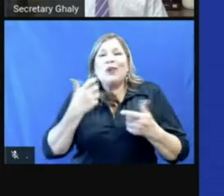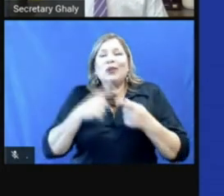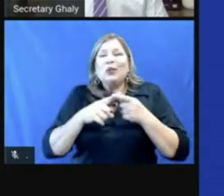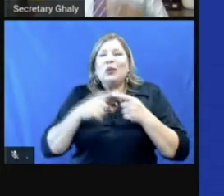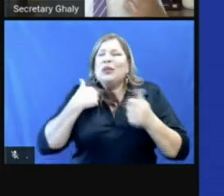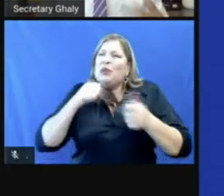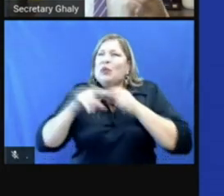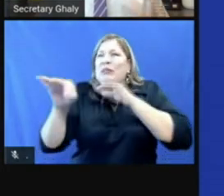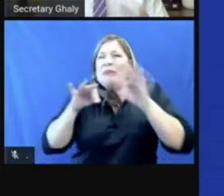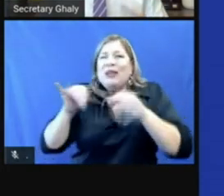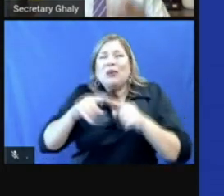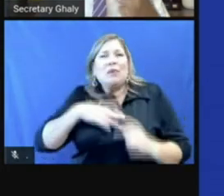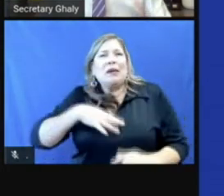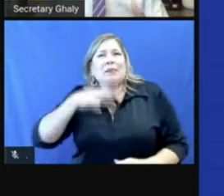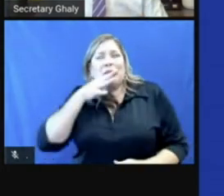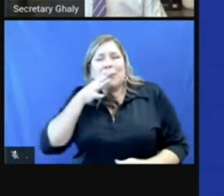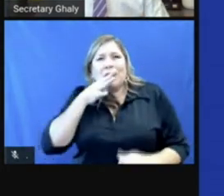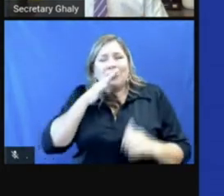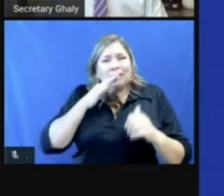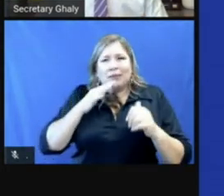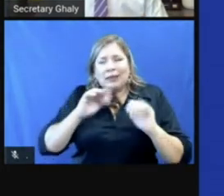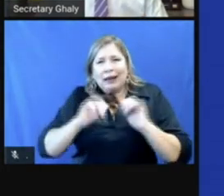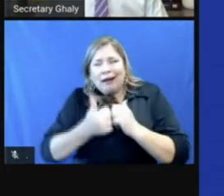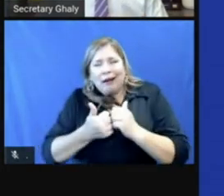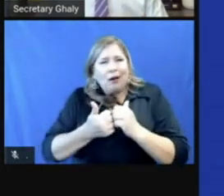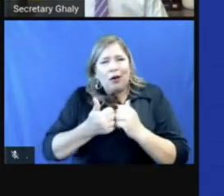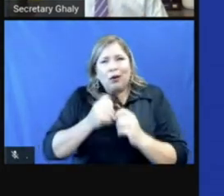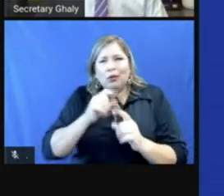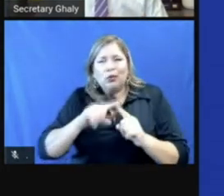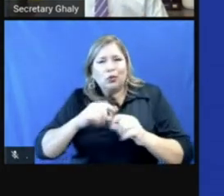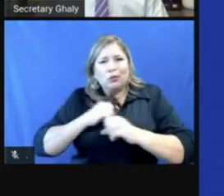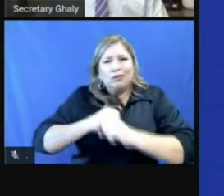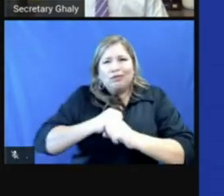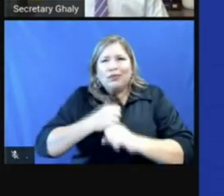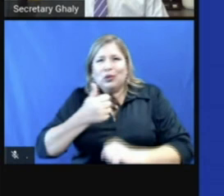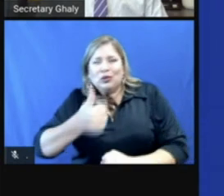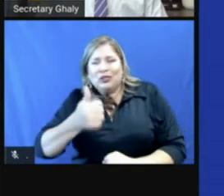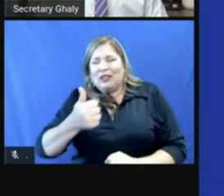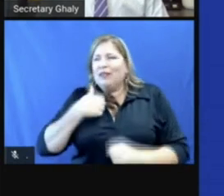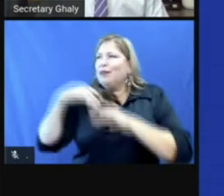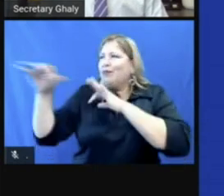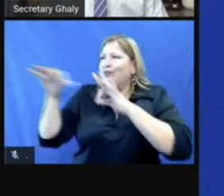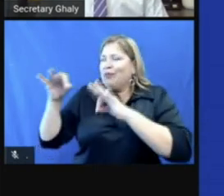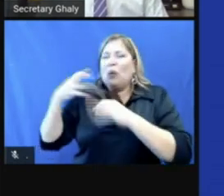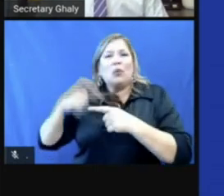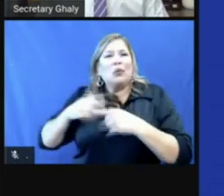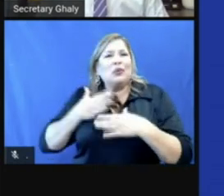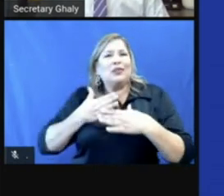you today as you think about how we are in the situation that we're in California,